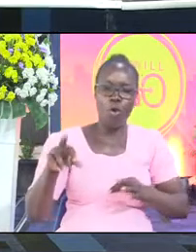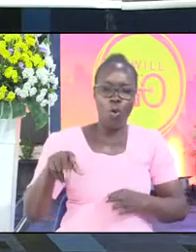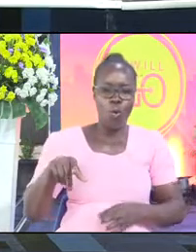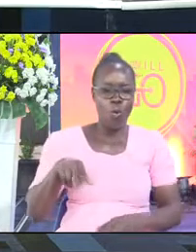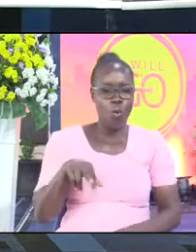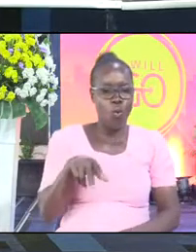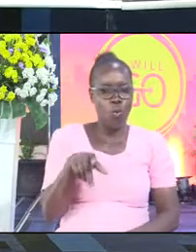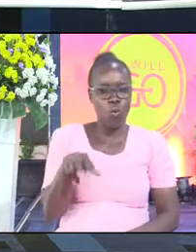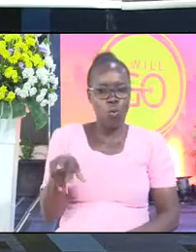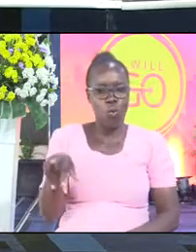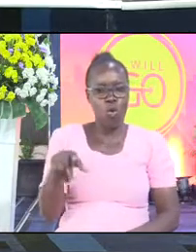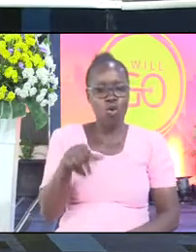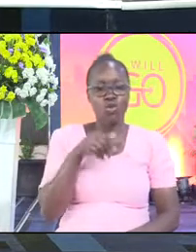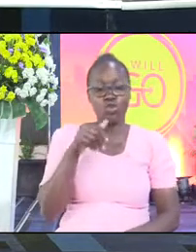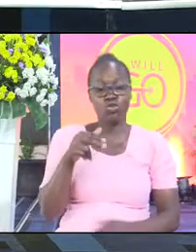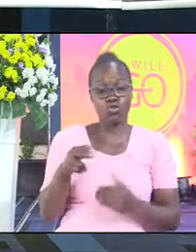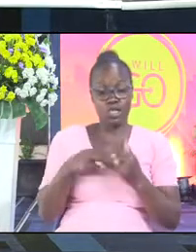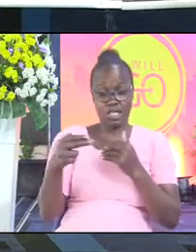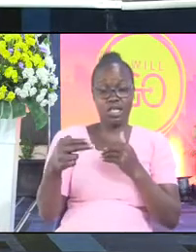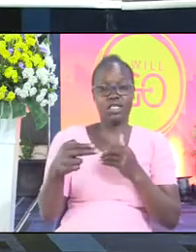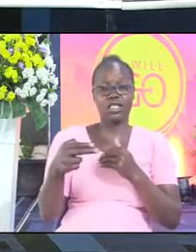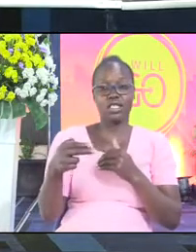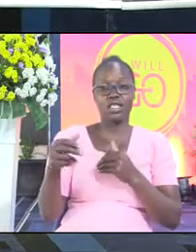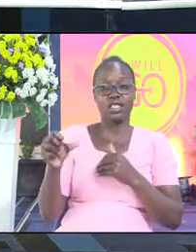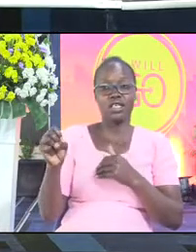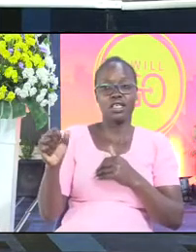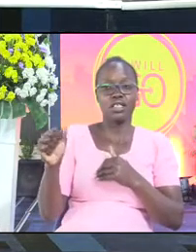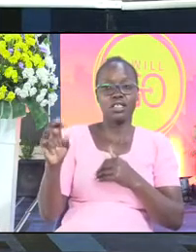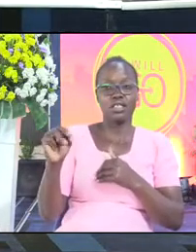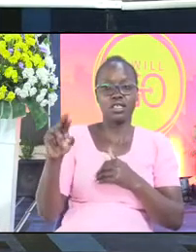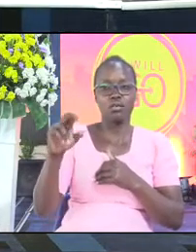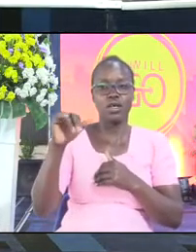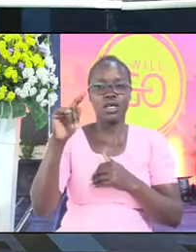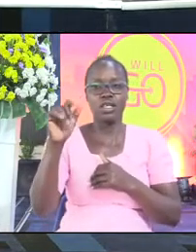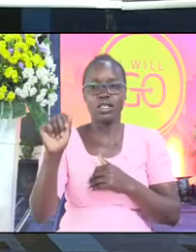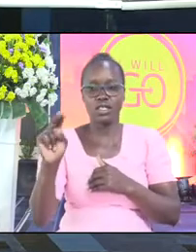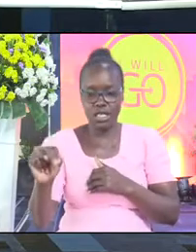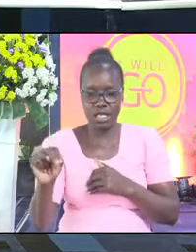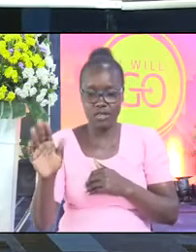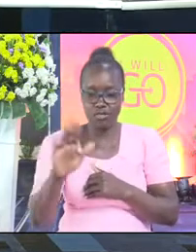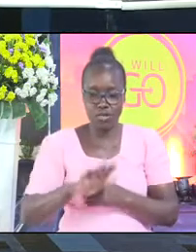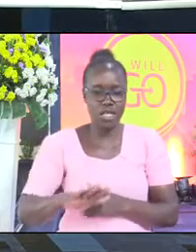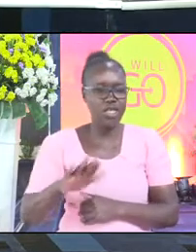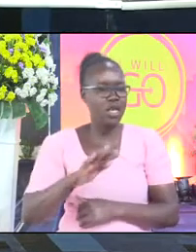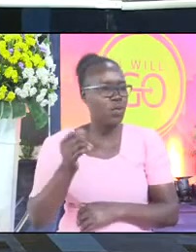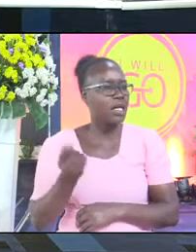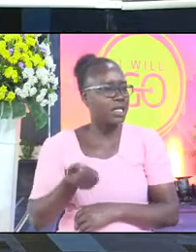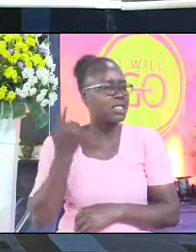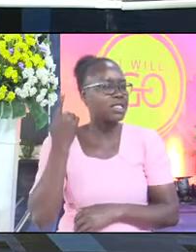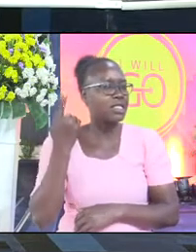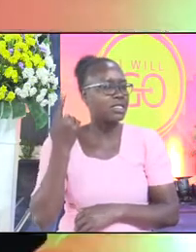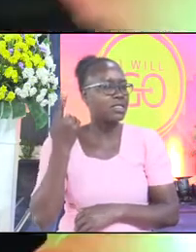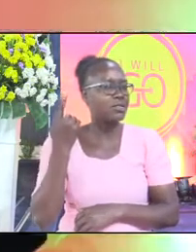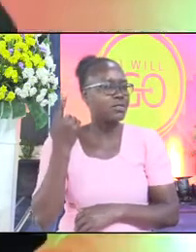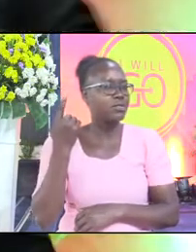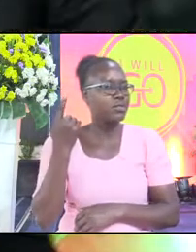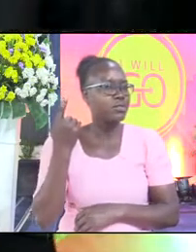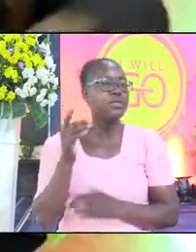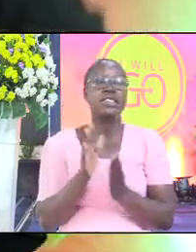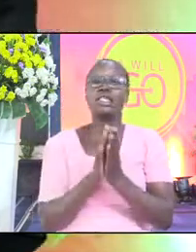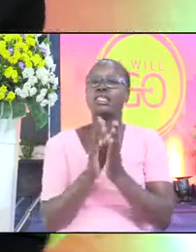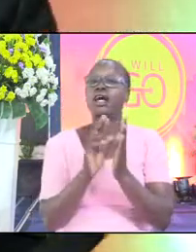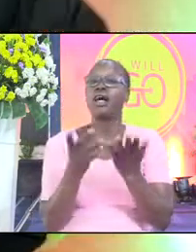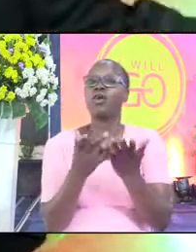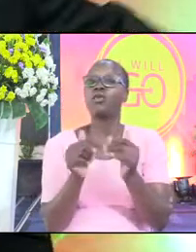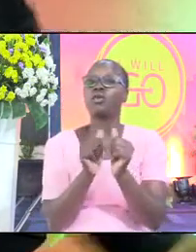walk so they would not touch Samaritan territory. Are we together? Come on,